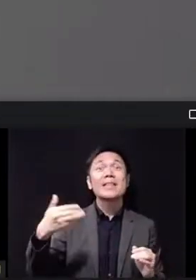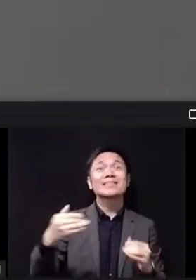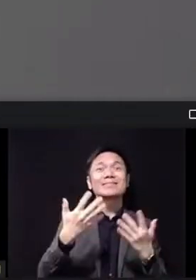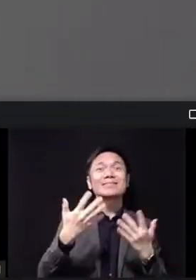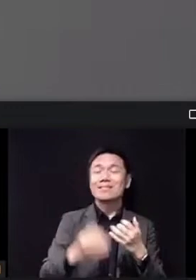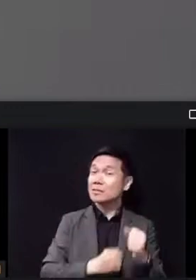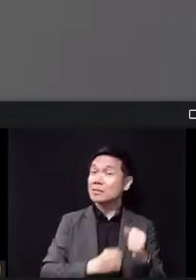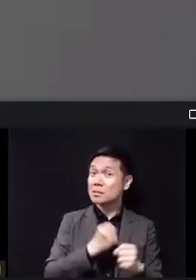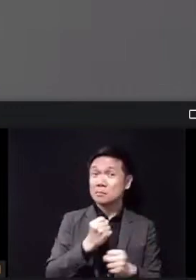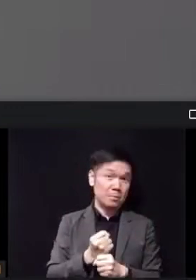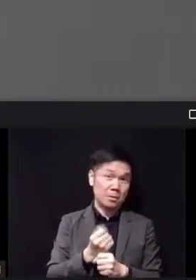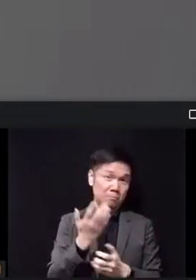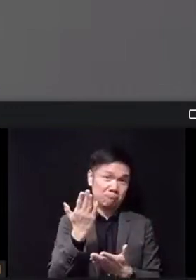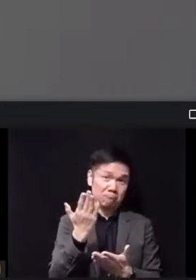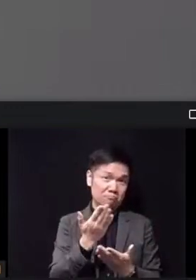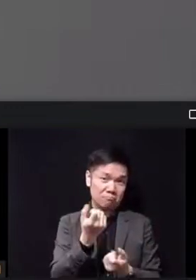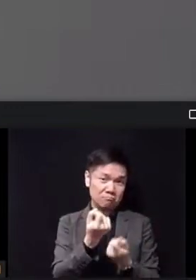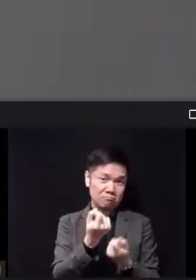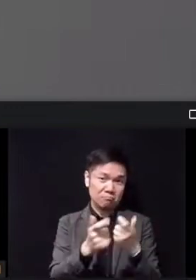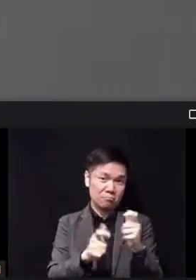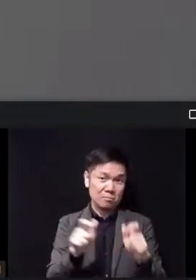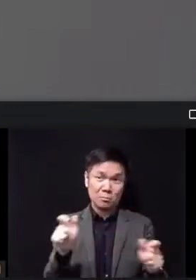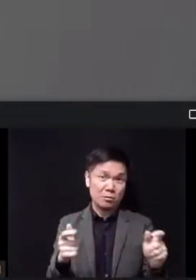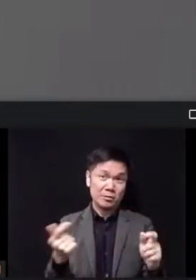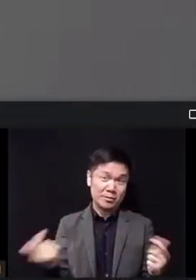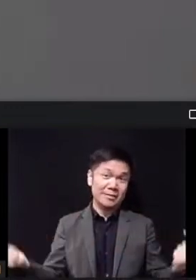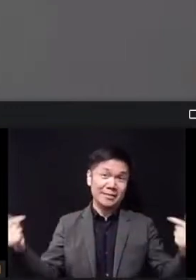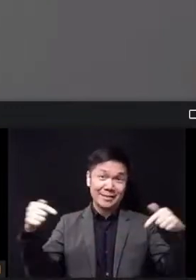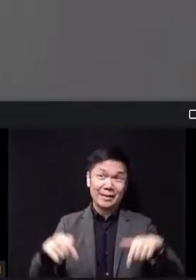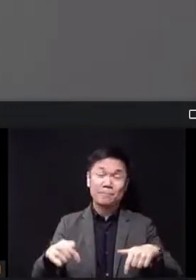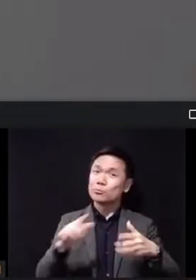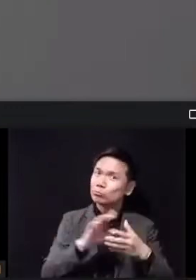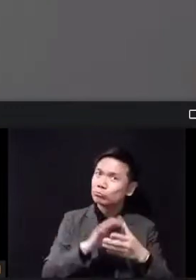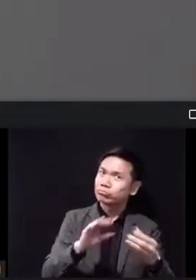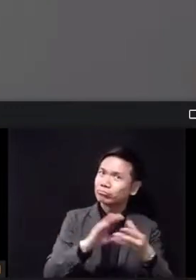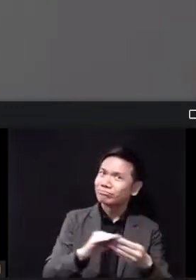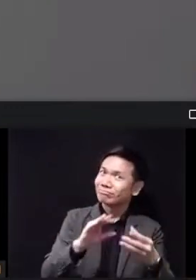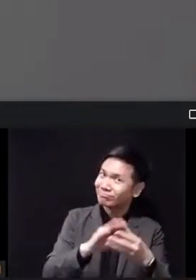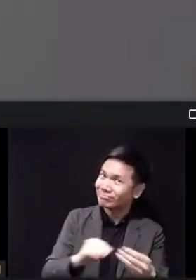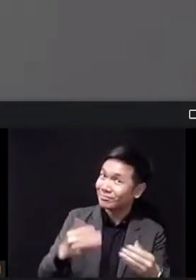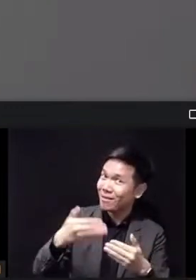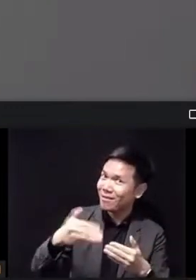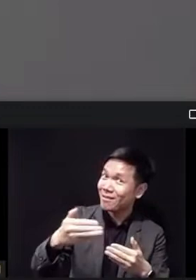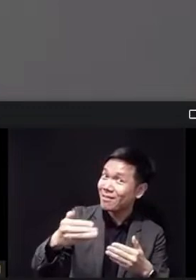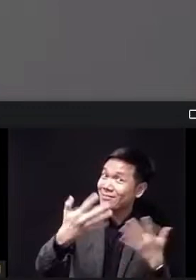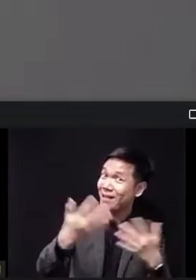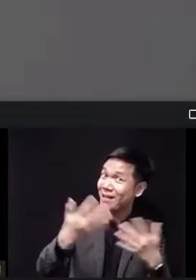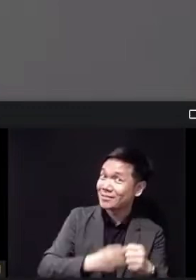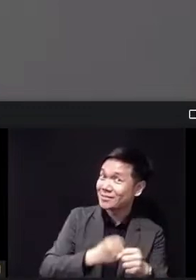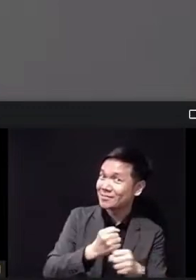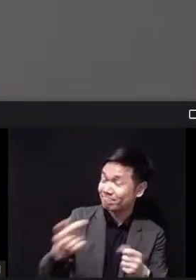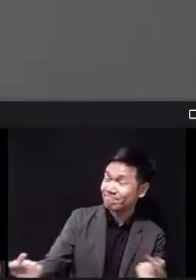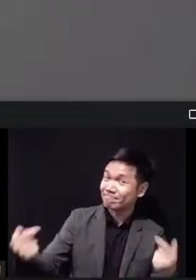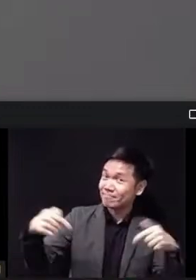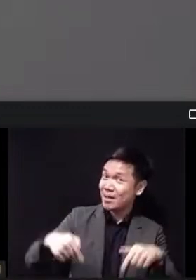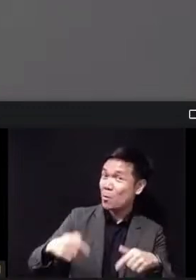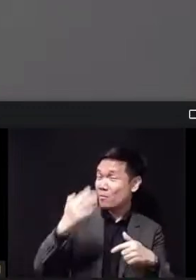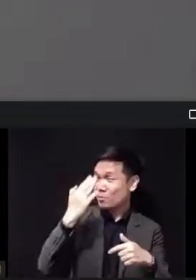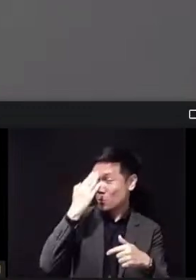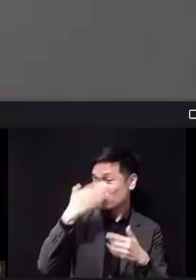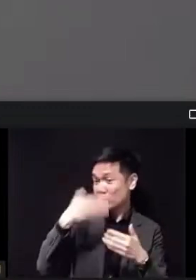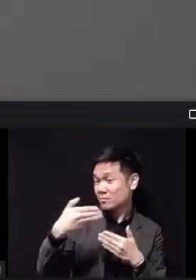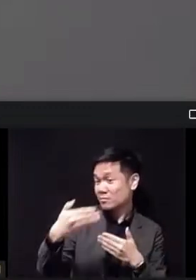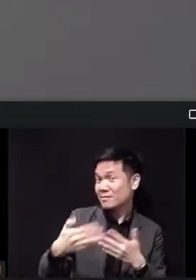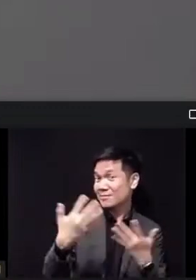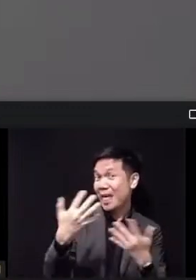years. Some of you will come back to share this story. And I'm confident that the story in 10 years